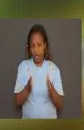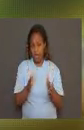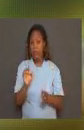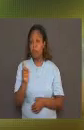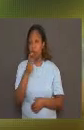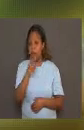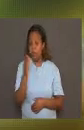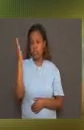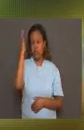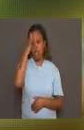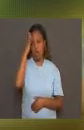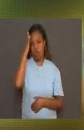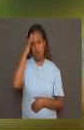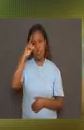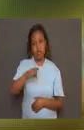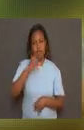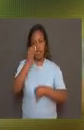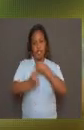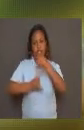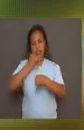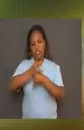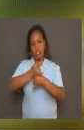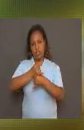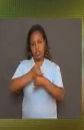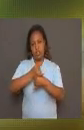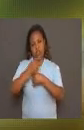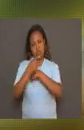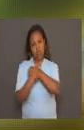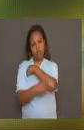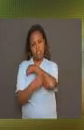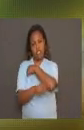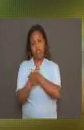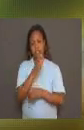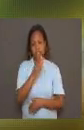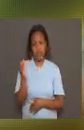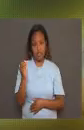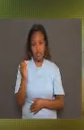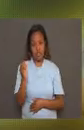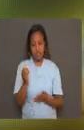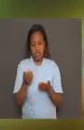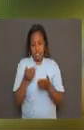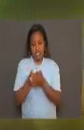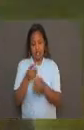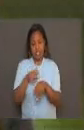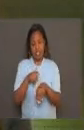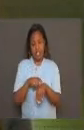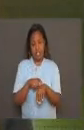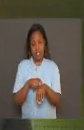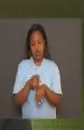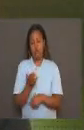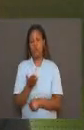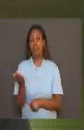have knowledge of international politics and current affairs.